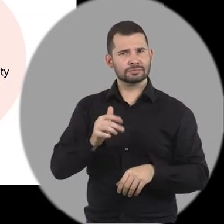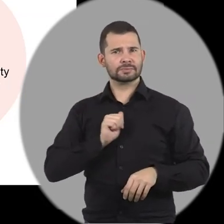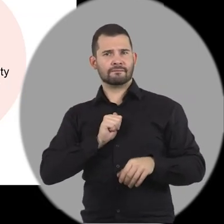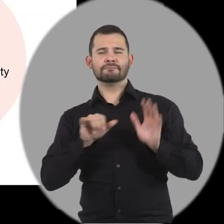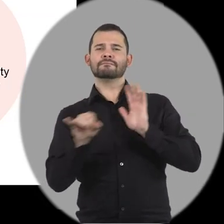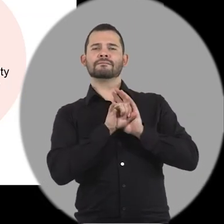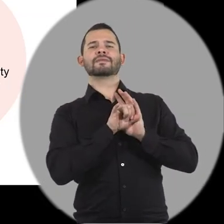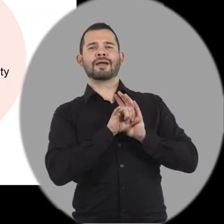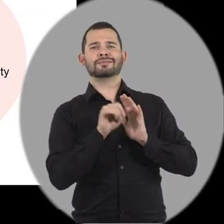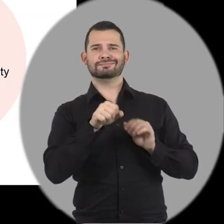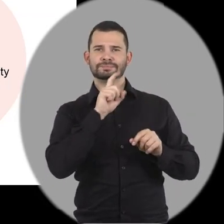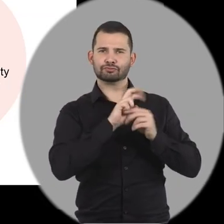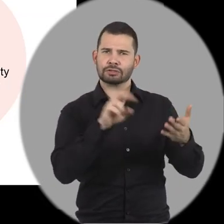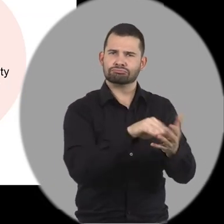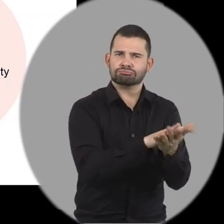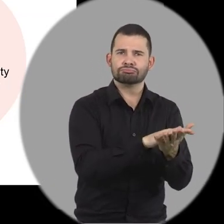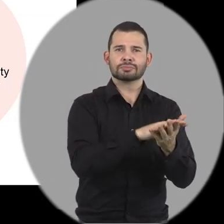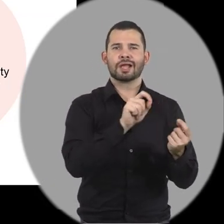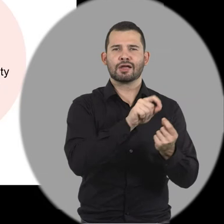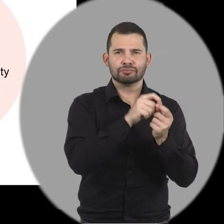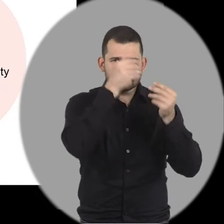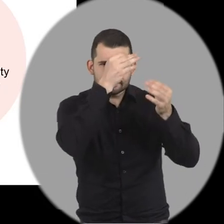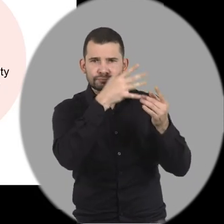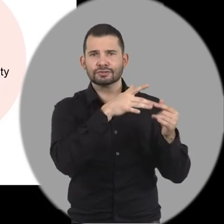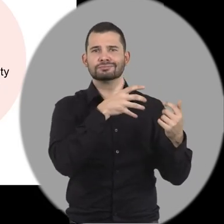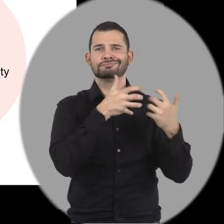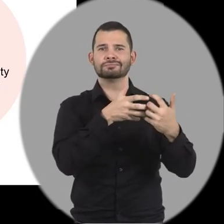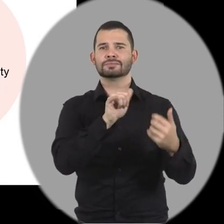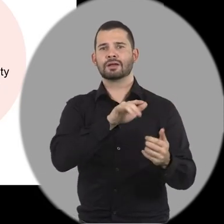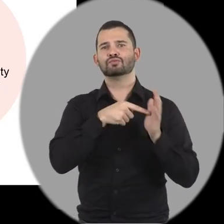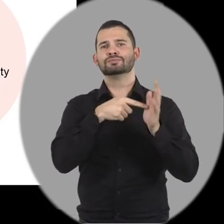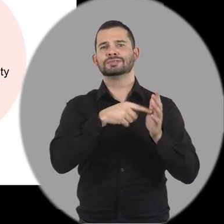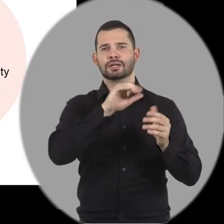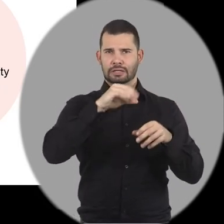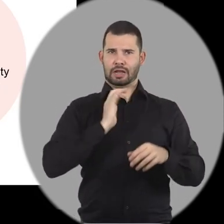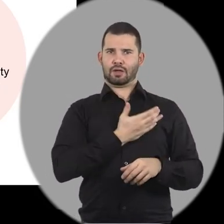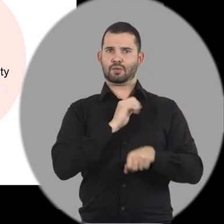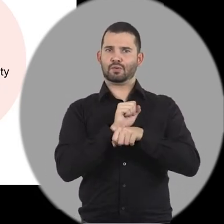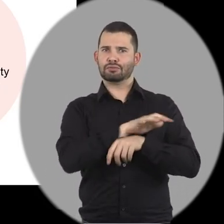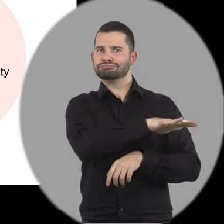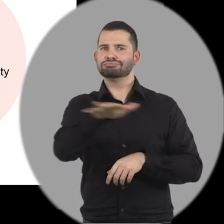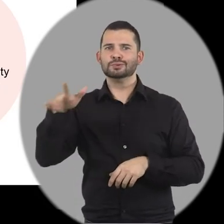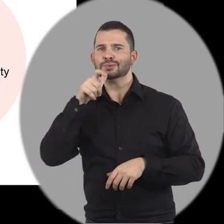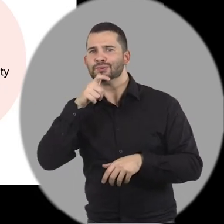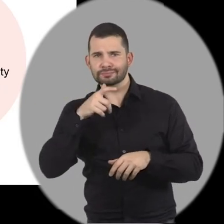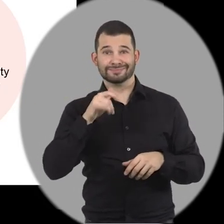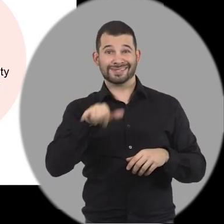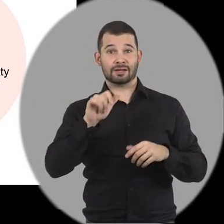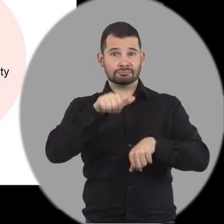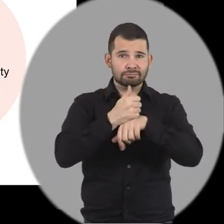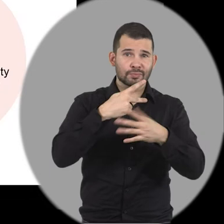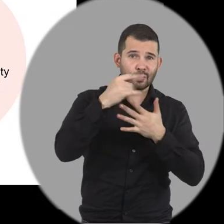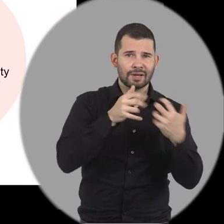self-identification in order to have the most accurate data as it pertains to representation within our workforce, so that we can really create